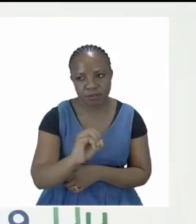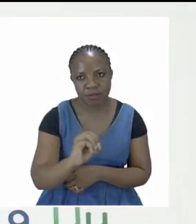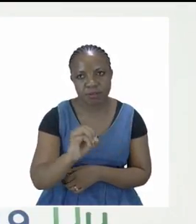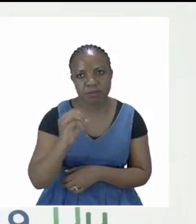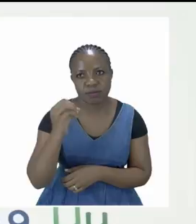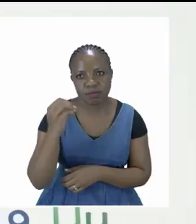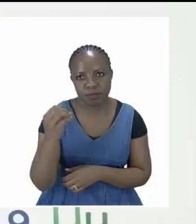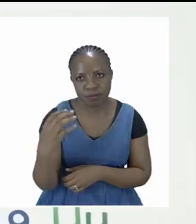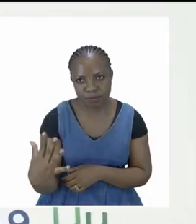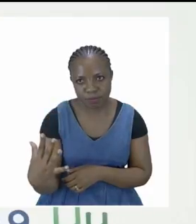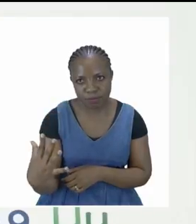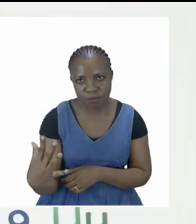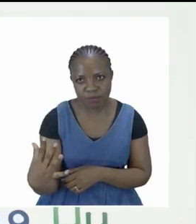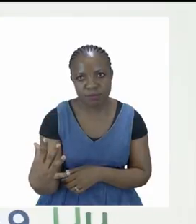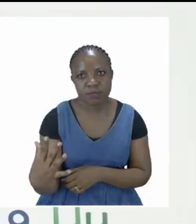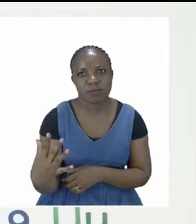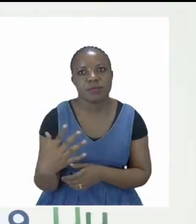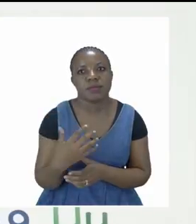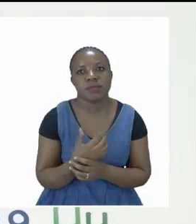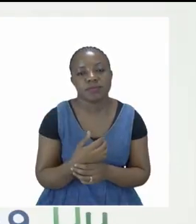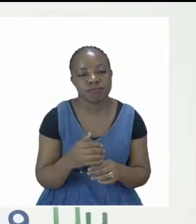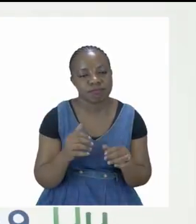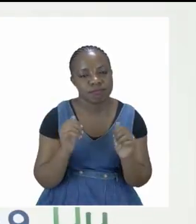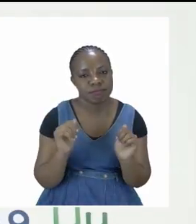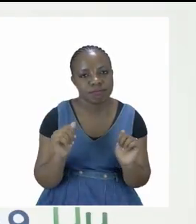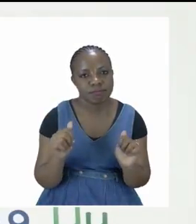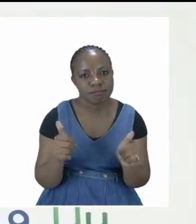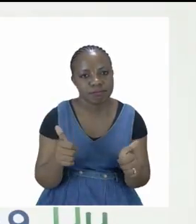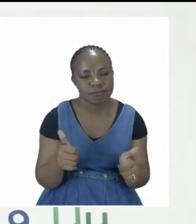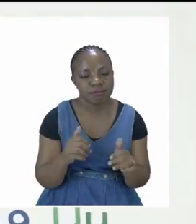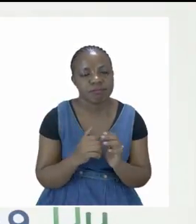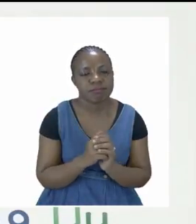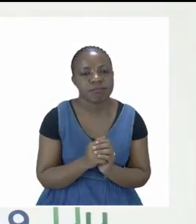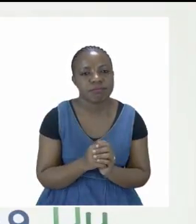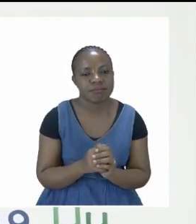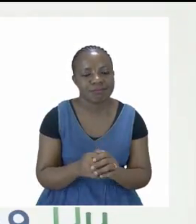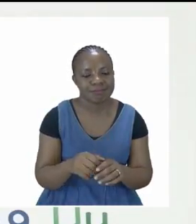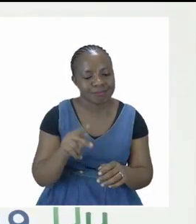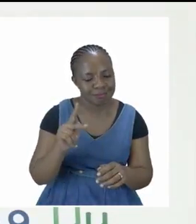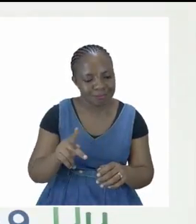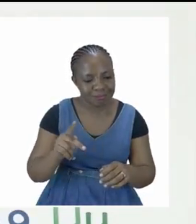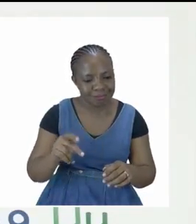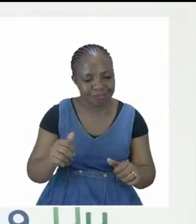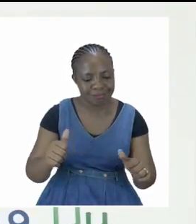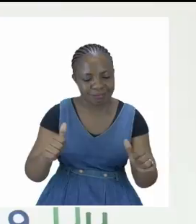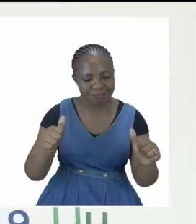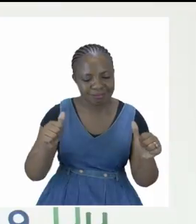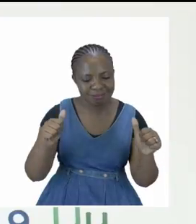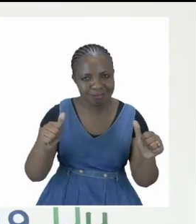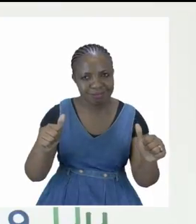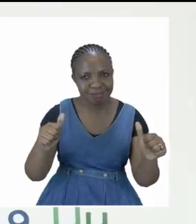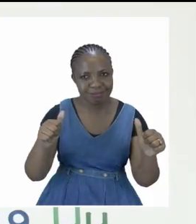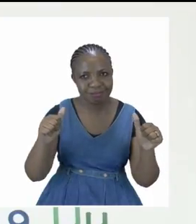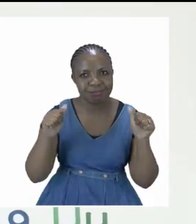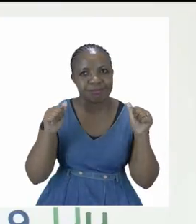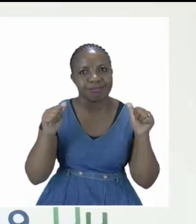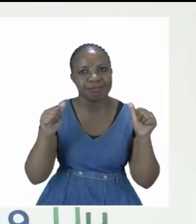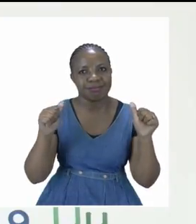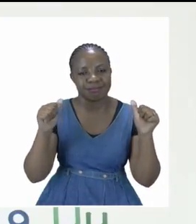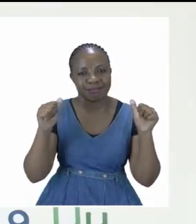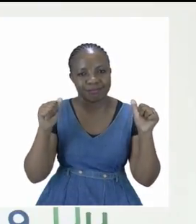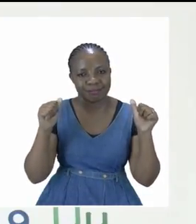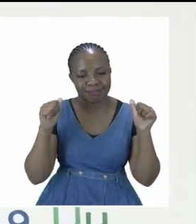305. Very good. Now let us continue. Remember, we